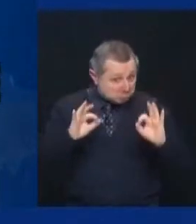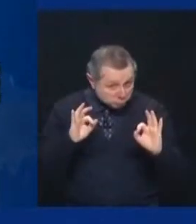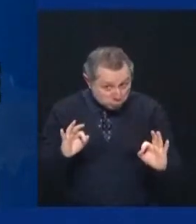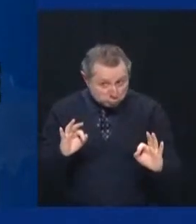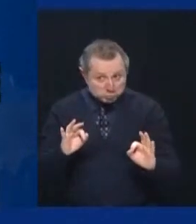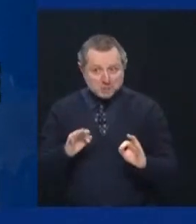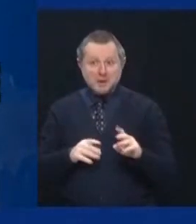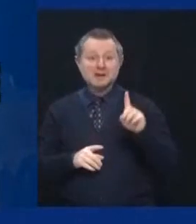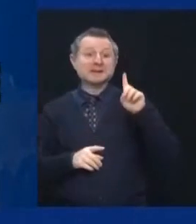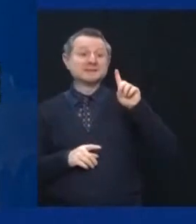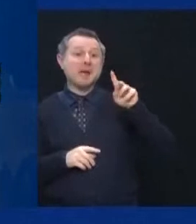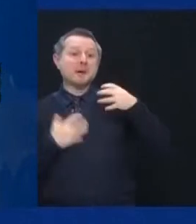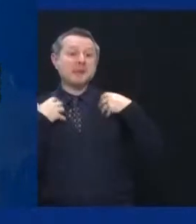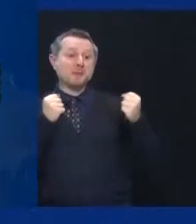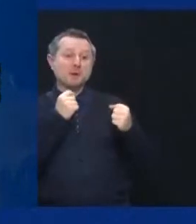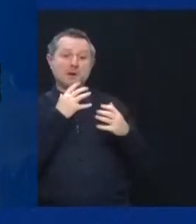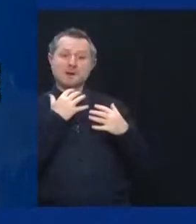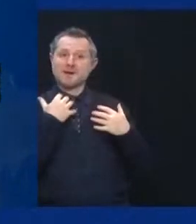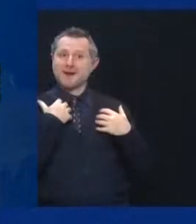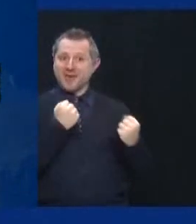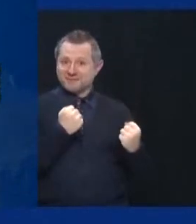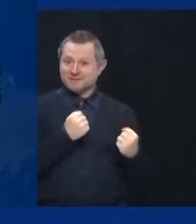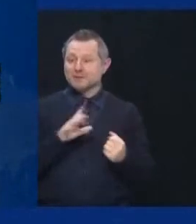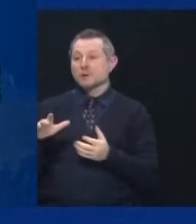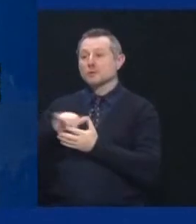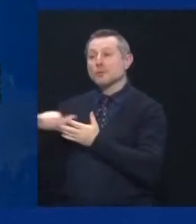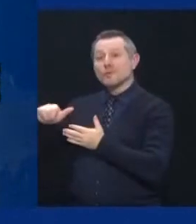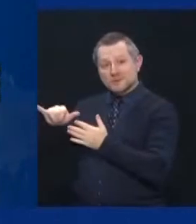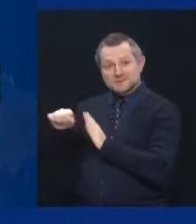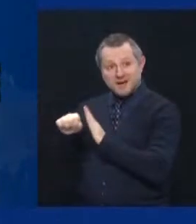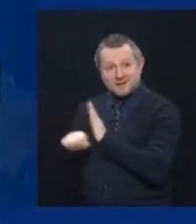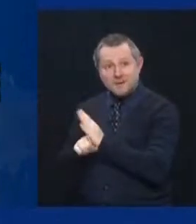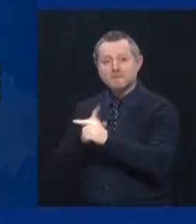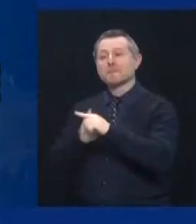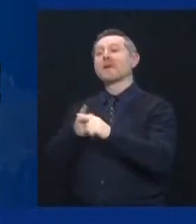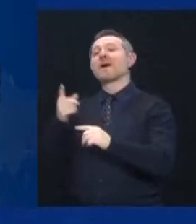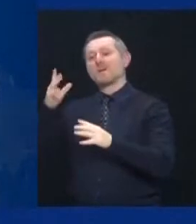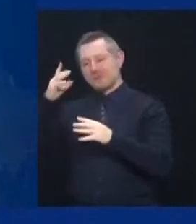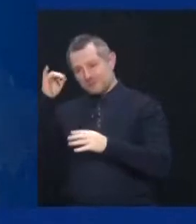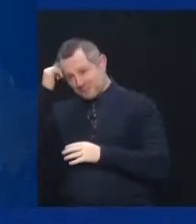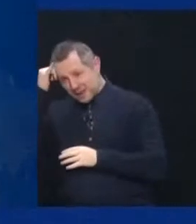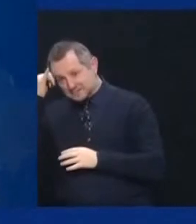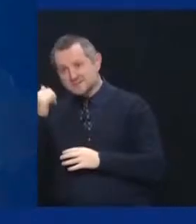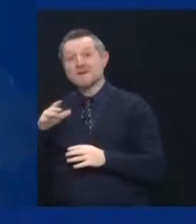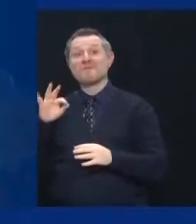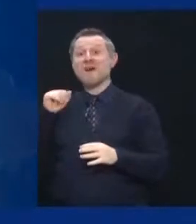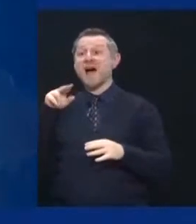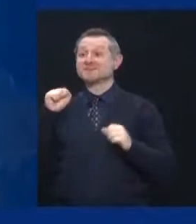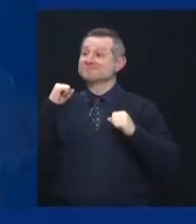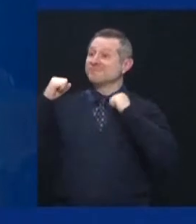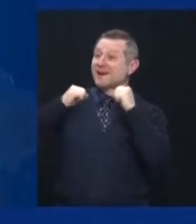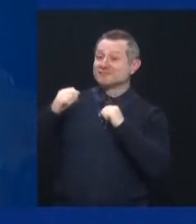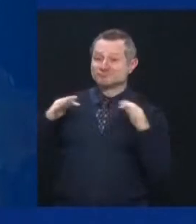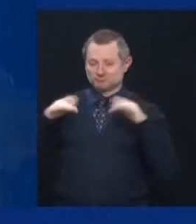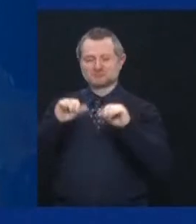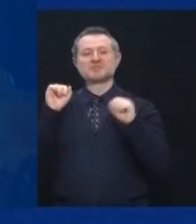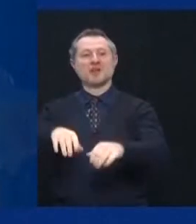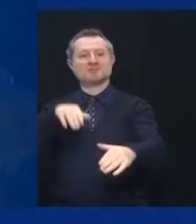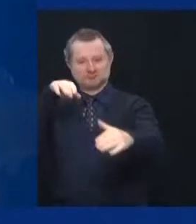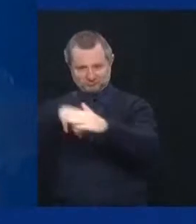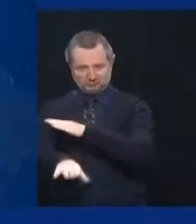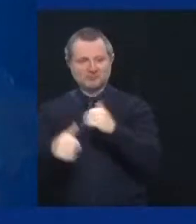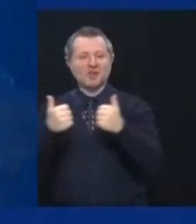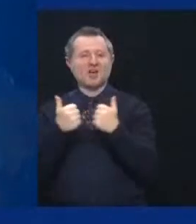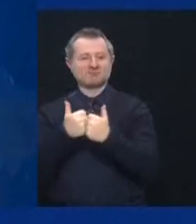Health, the State of New York, Buffalo Bills, will allow fans at the first playoff game that the Buffalo Bills are going to